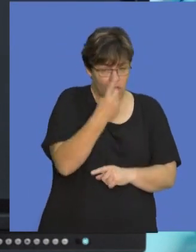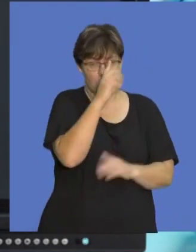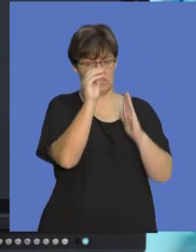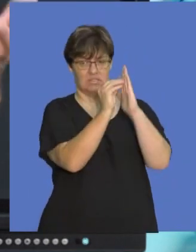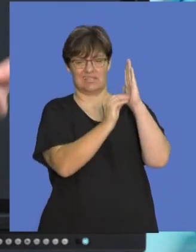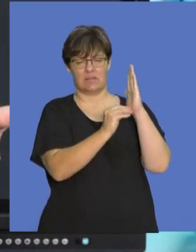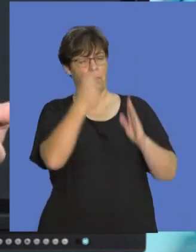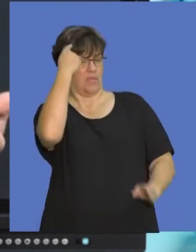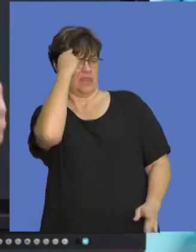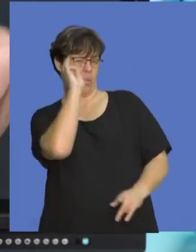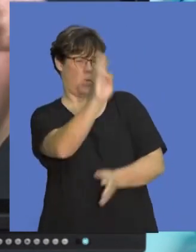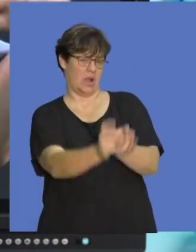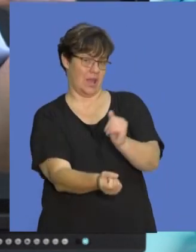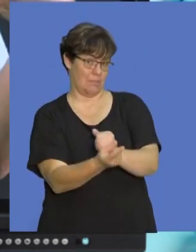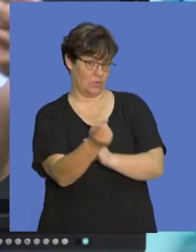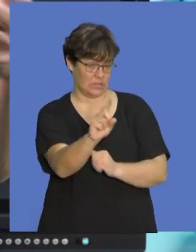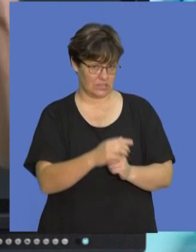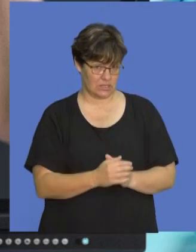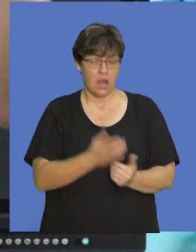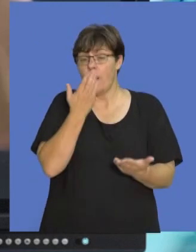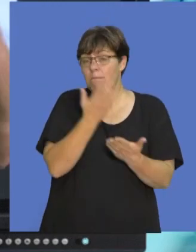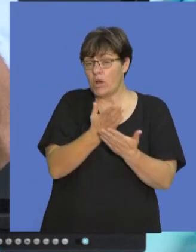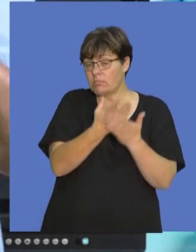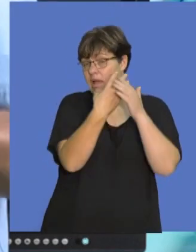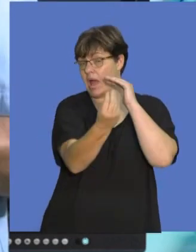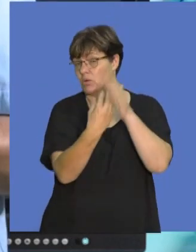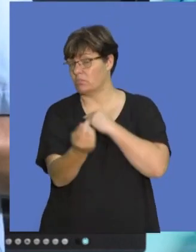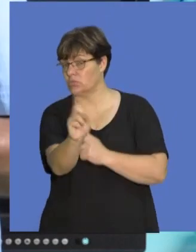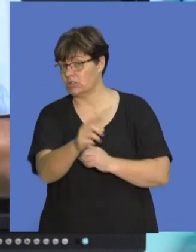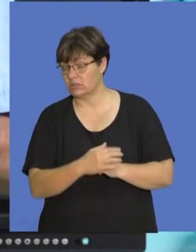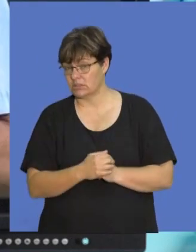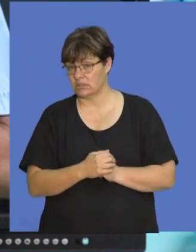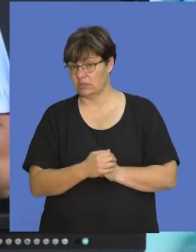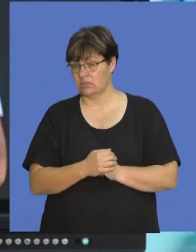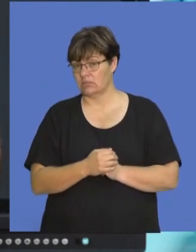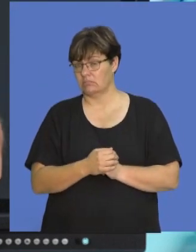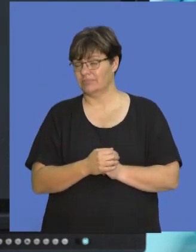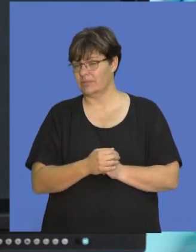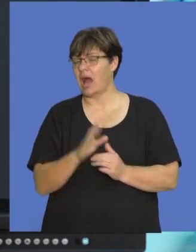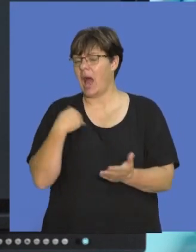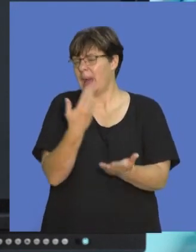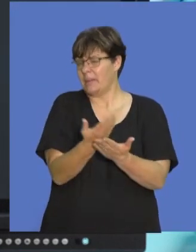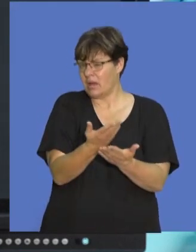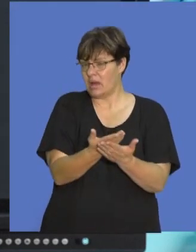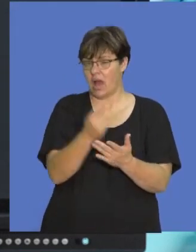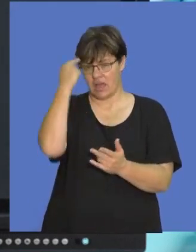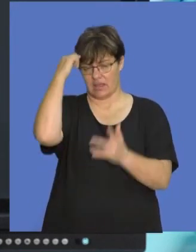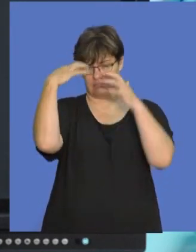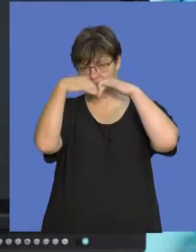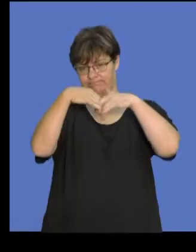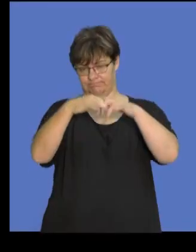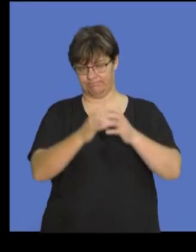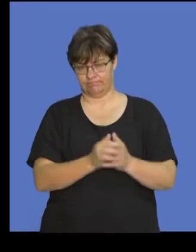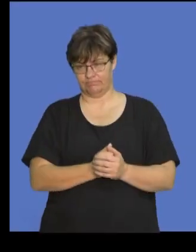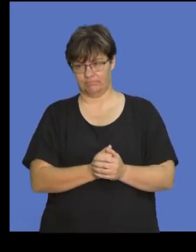must make some predictions. We've got to think about what the possible outcomes could be. Apply some probability